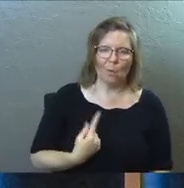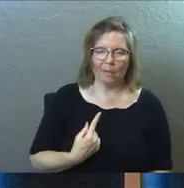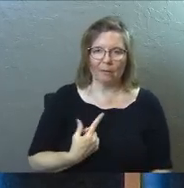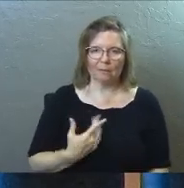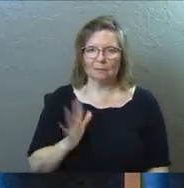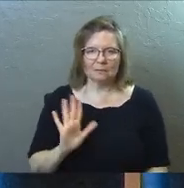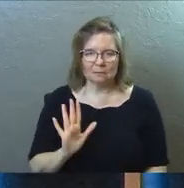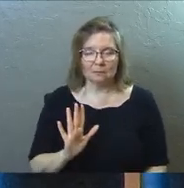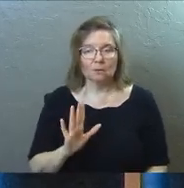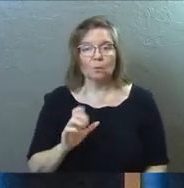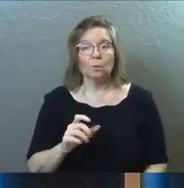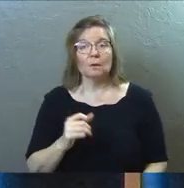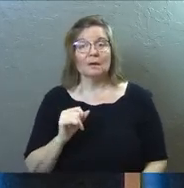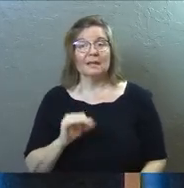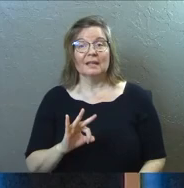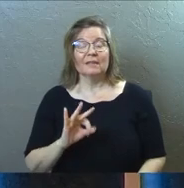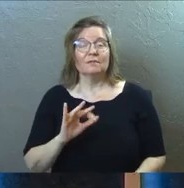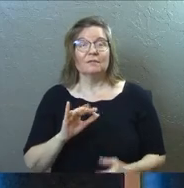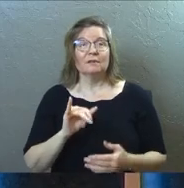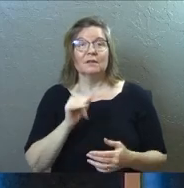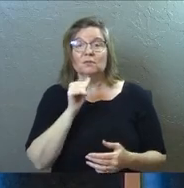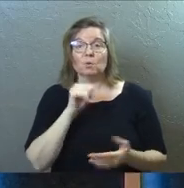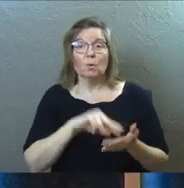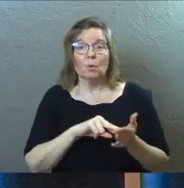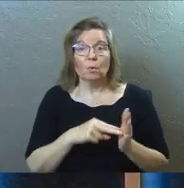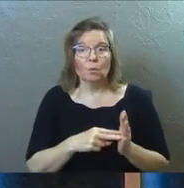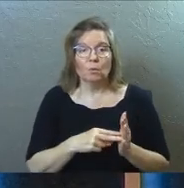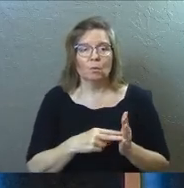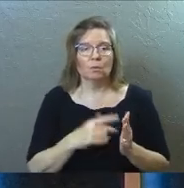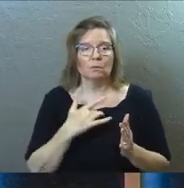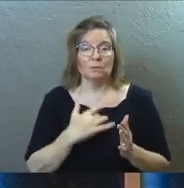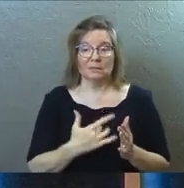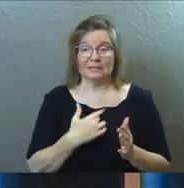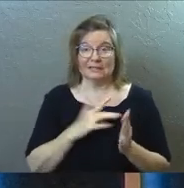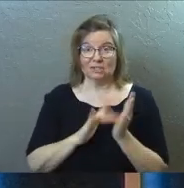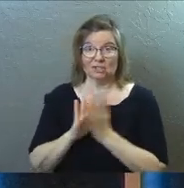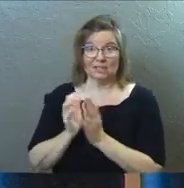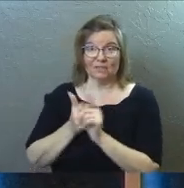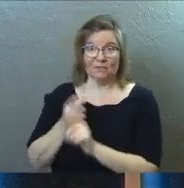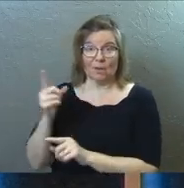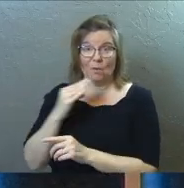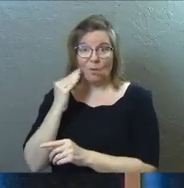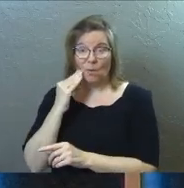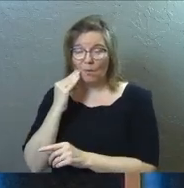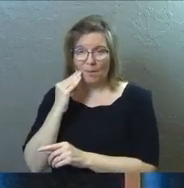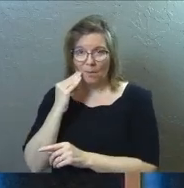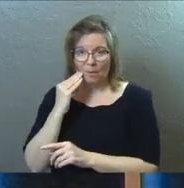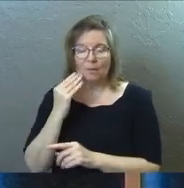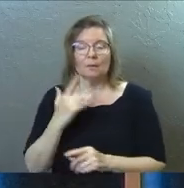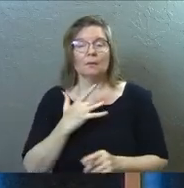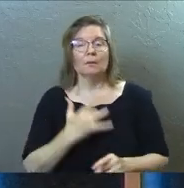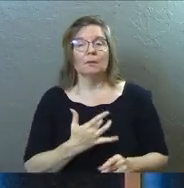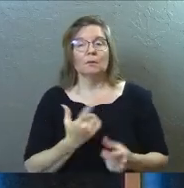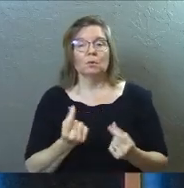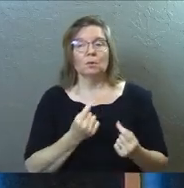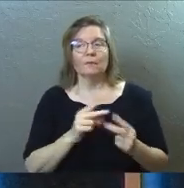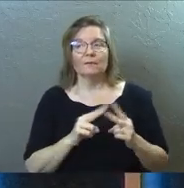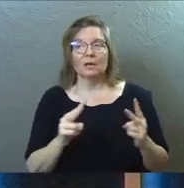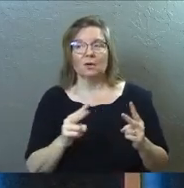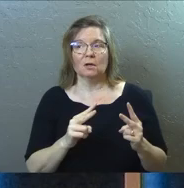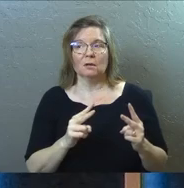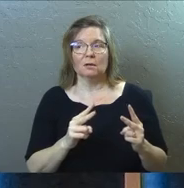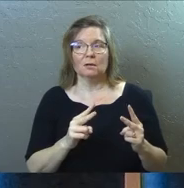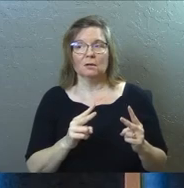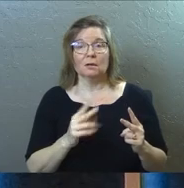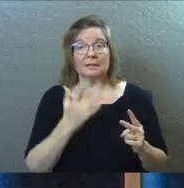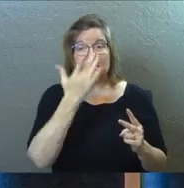meaning to, we're making ourselves, instead of Jesus followers in our home, we're making very